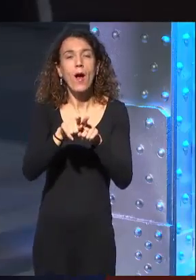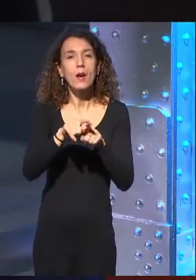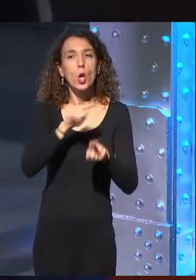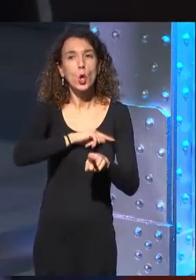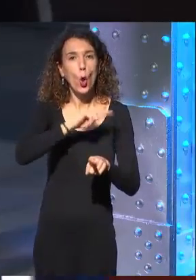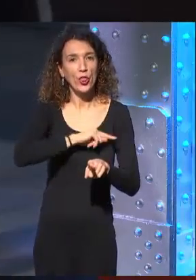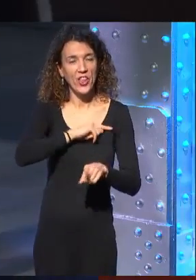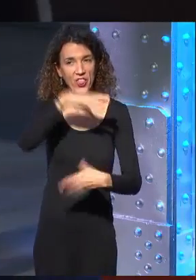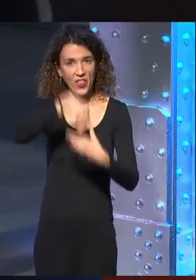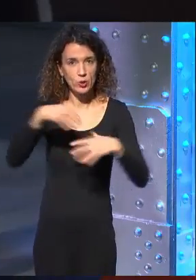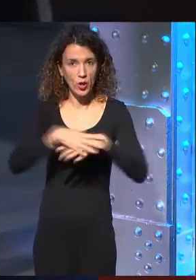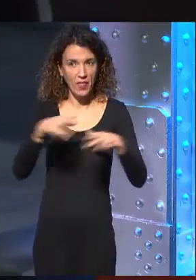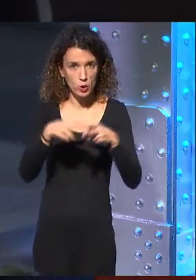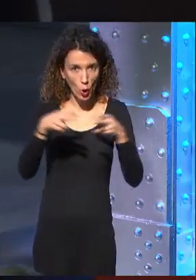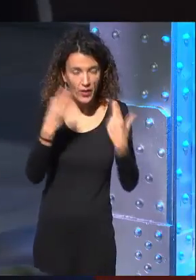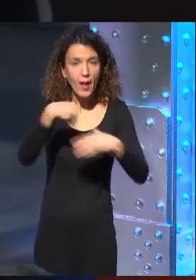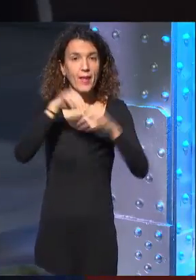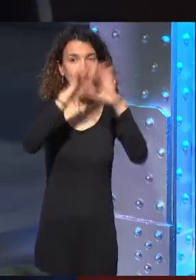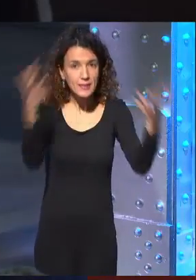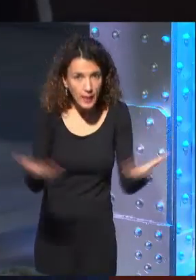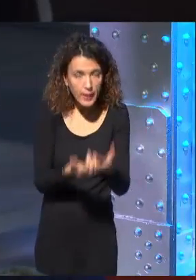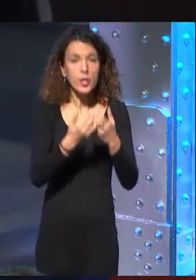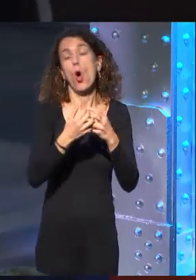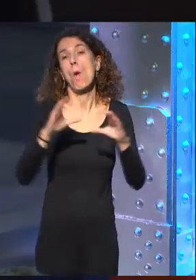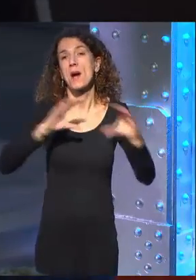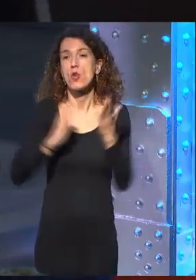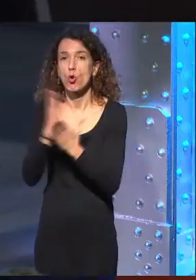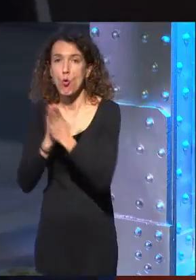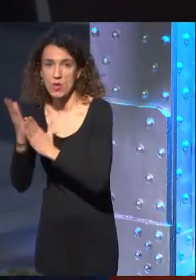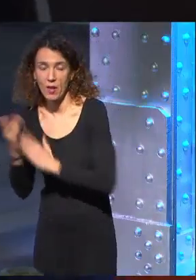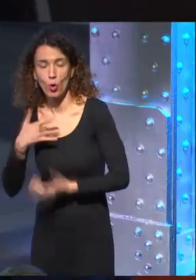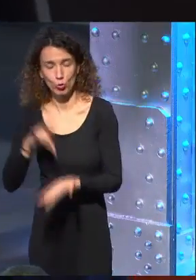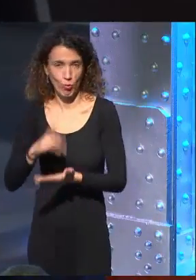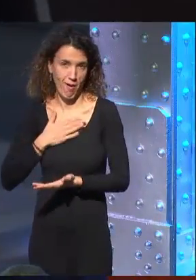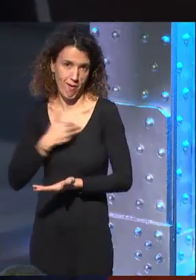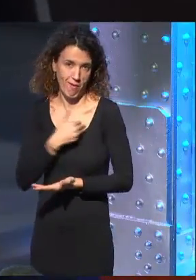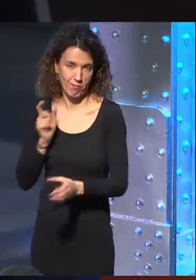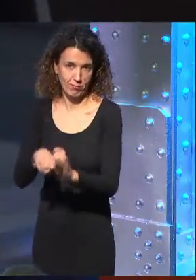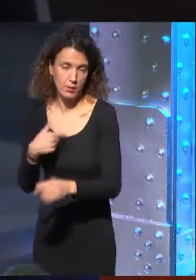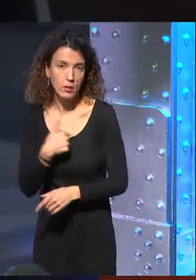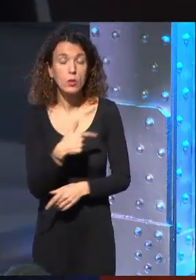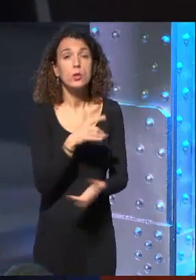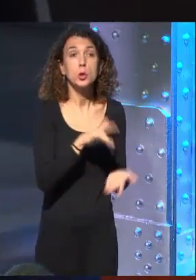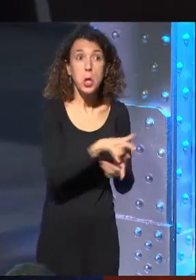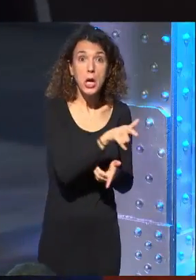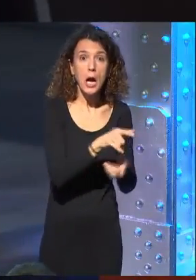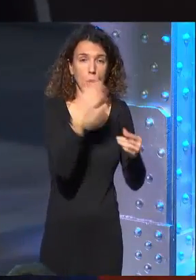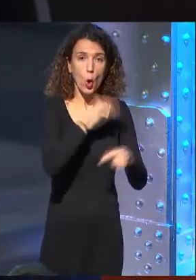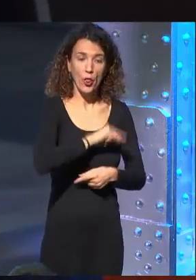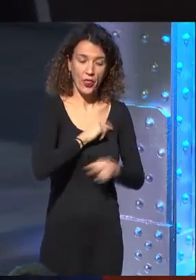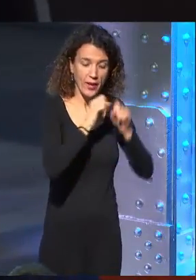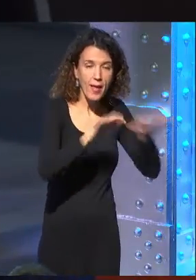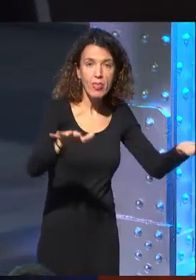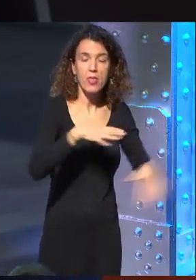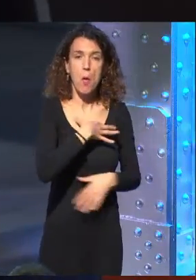but I don't know up to what extent this awareness through the internet or